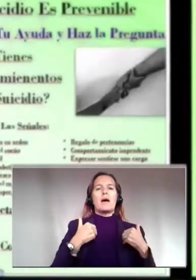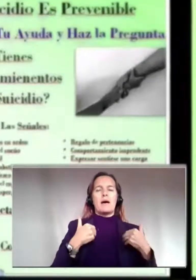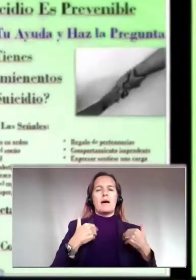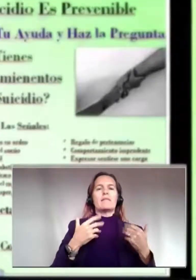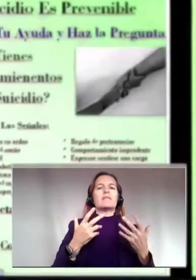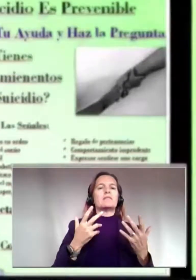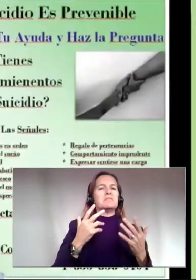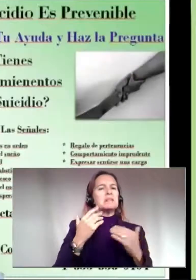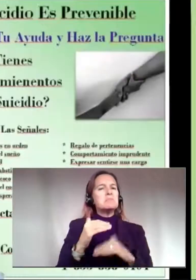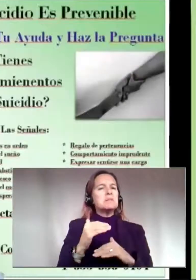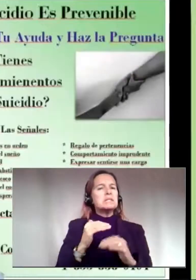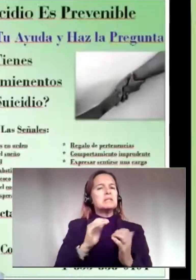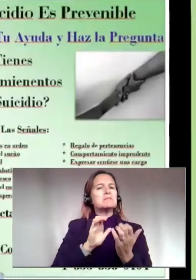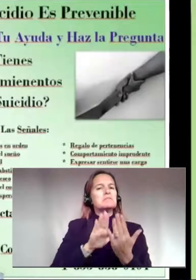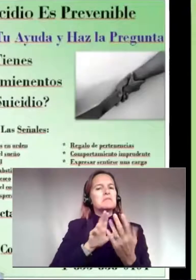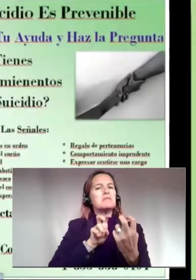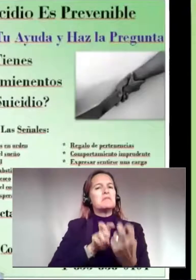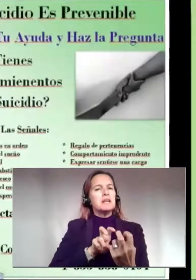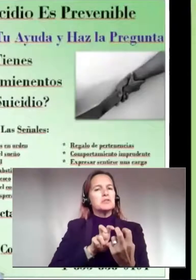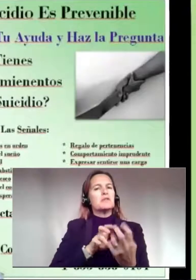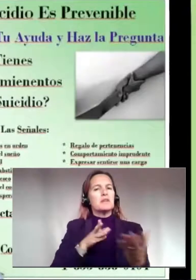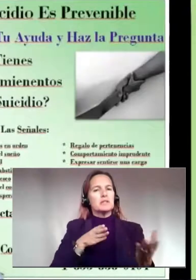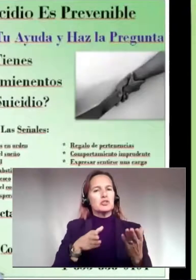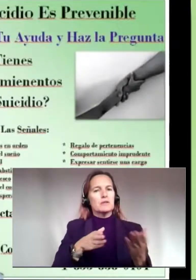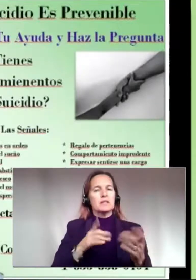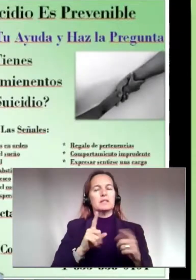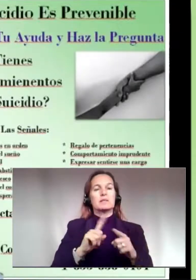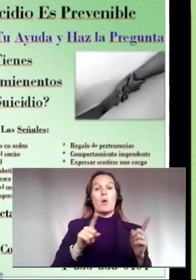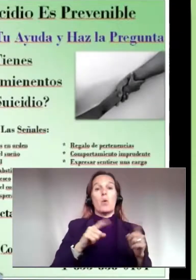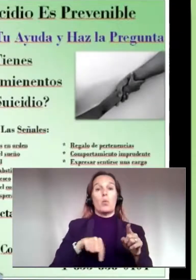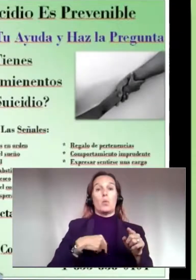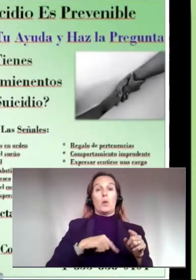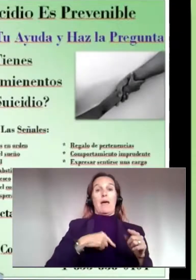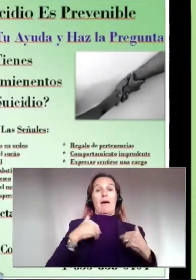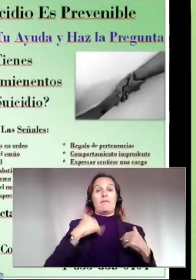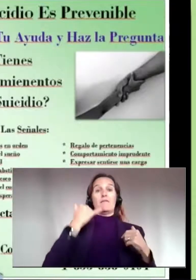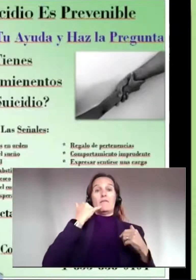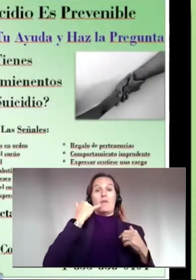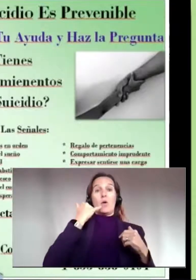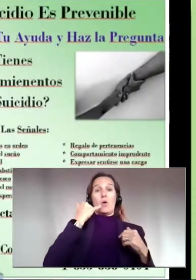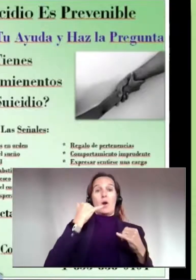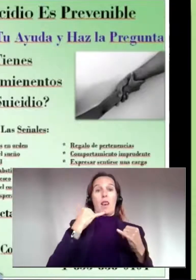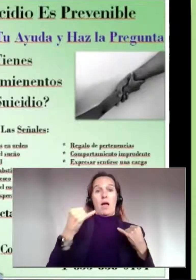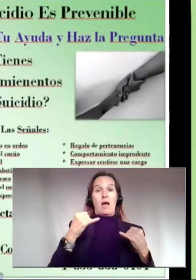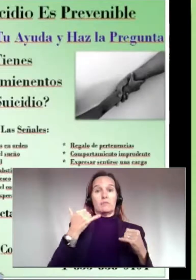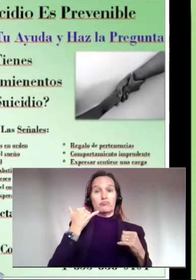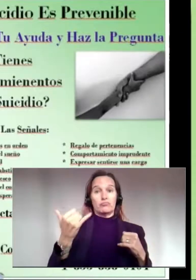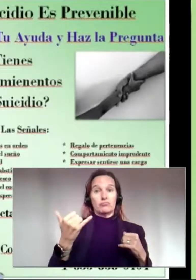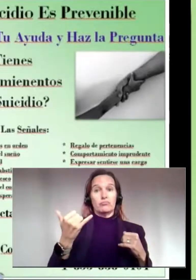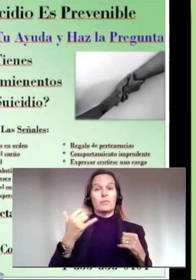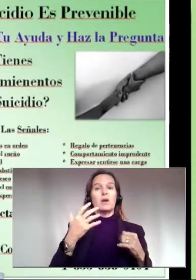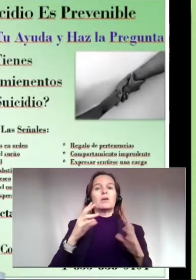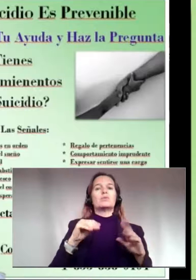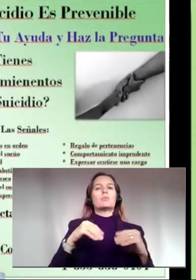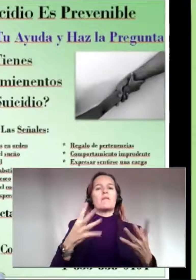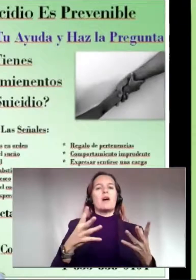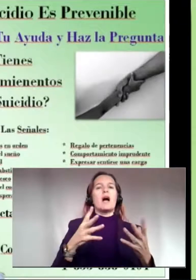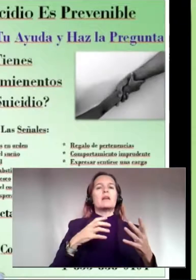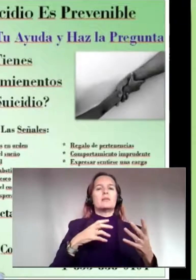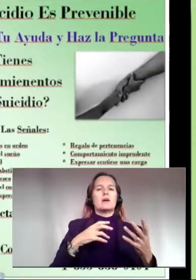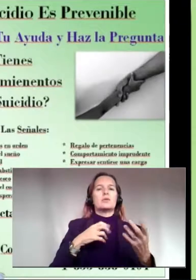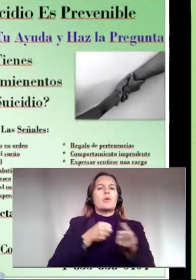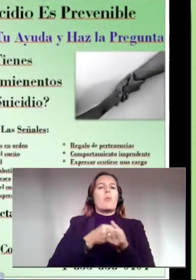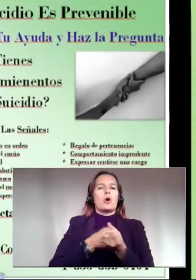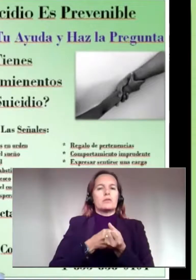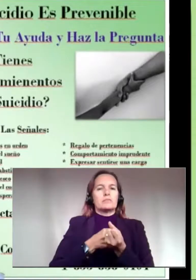services. Behavioral health has a warm line available to our community to provide non-crisis emotional support for residents that